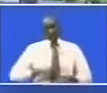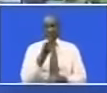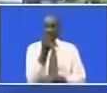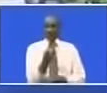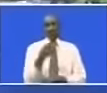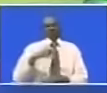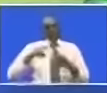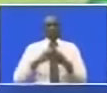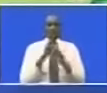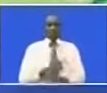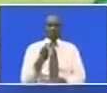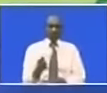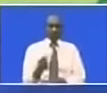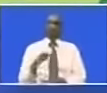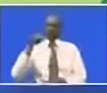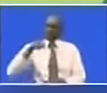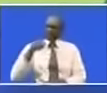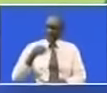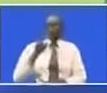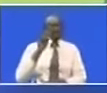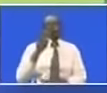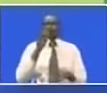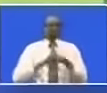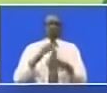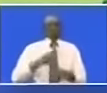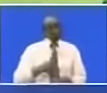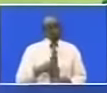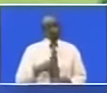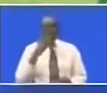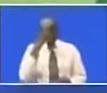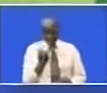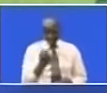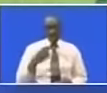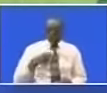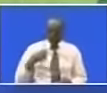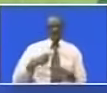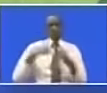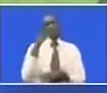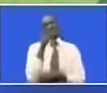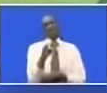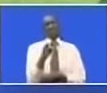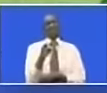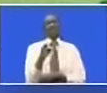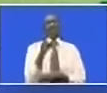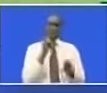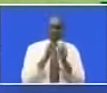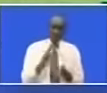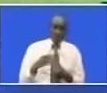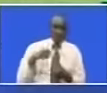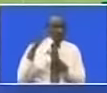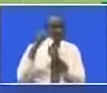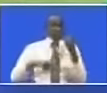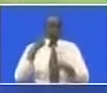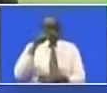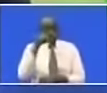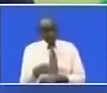nikaanza ku relax sasa. Ndio leo mimi naona ni mzuri sana kwangu kwa sababu nimekuwa winner ya hii marathon. Sikuwa natarajia